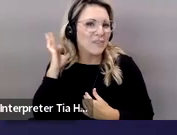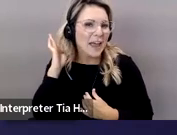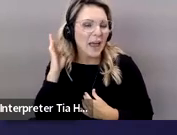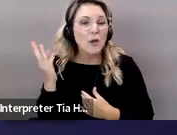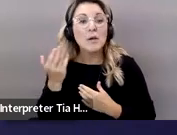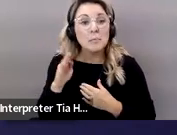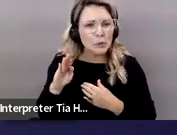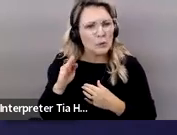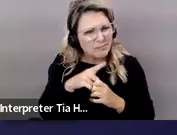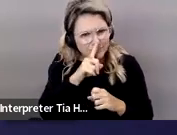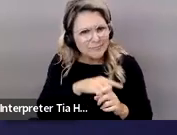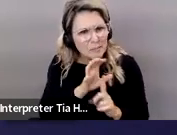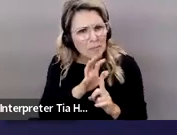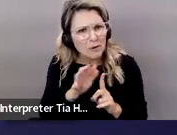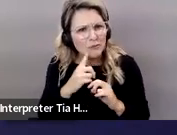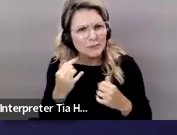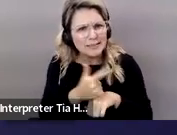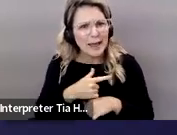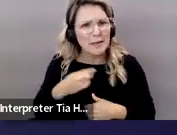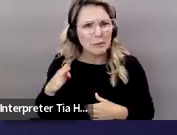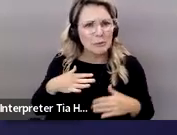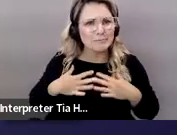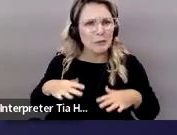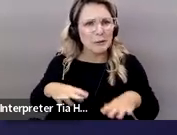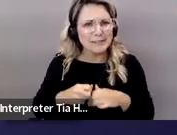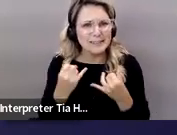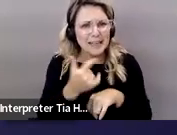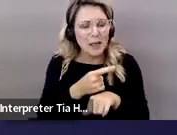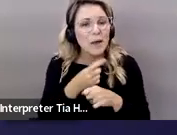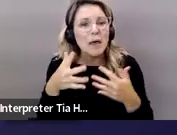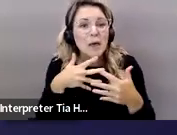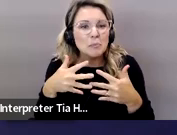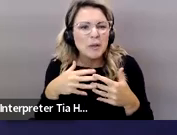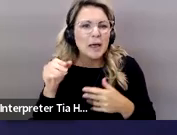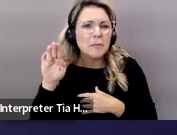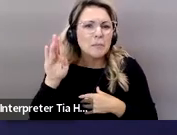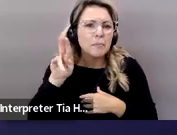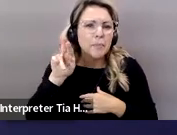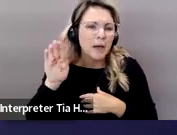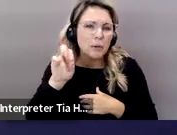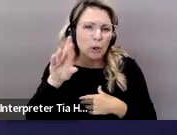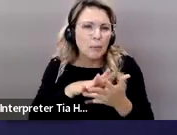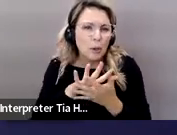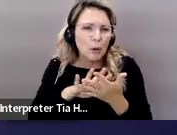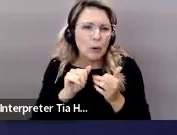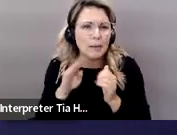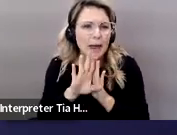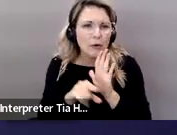it seems to be our color. I'm also wearing a blue sweater with a blurred background here at the Mineral Industries Building on campus.